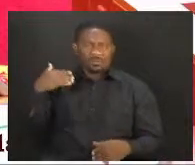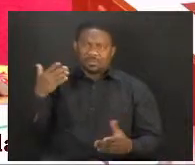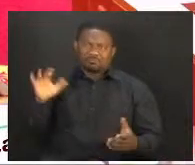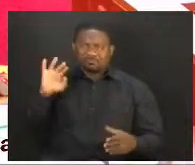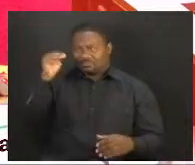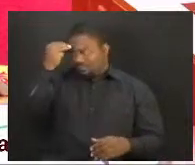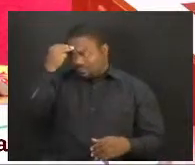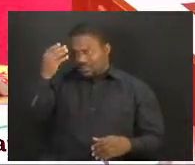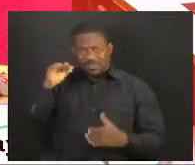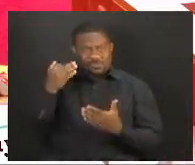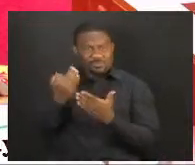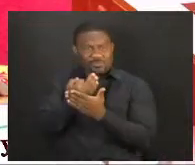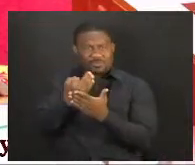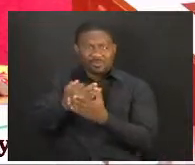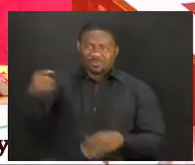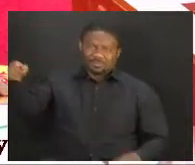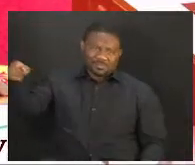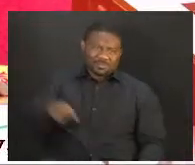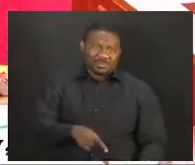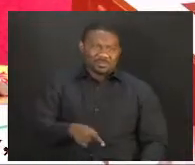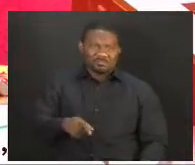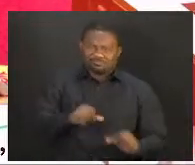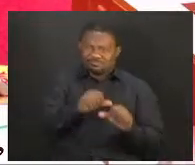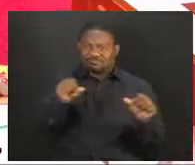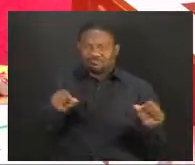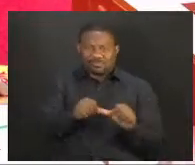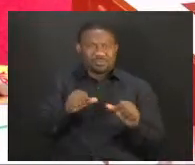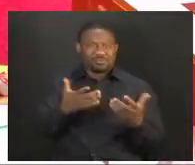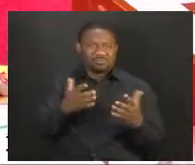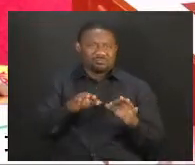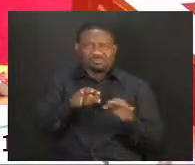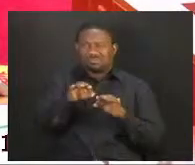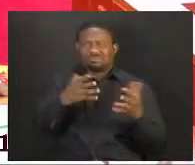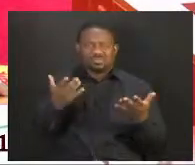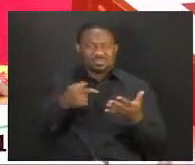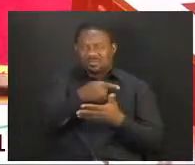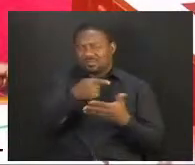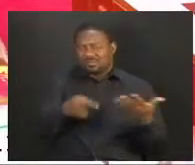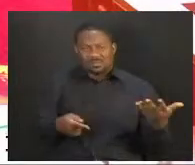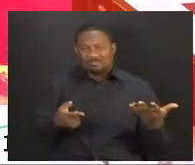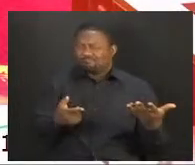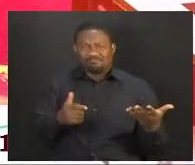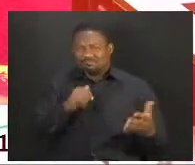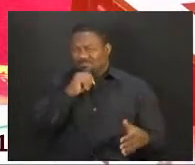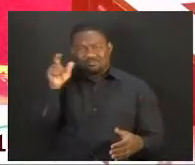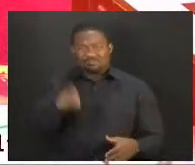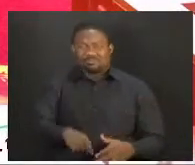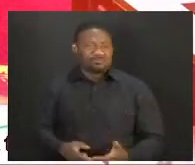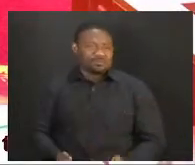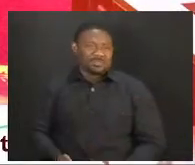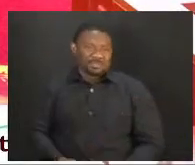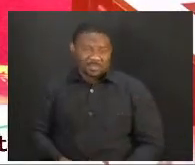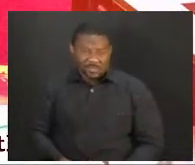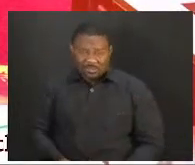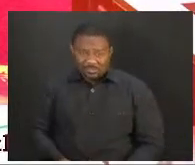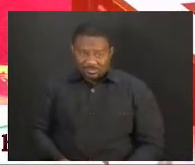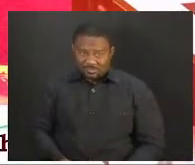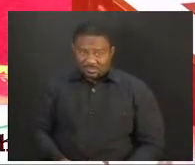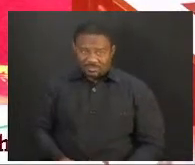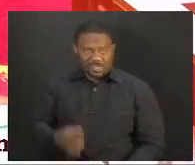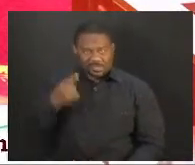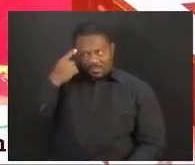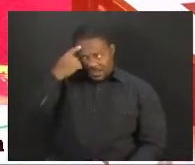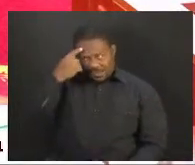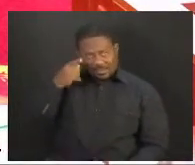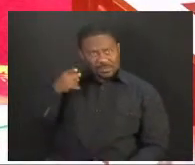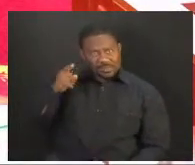ministers of finance present detailed sectorial performance as part of their budget speech. Mr. Speaker, I believe sector ministers must be